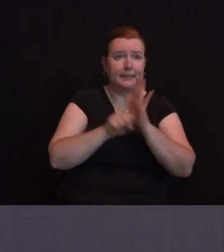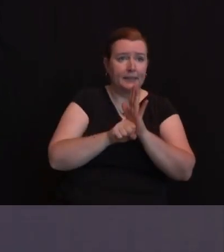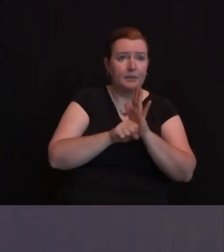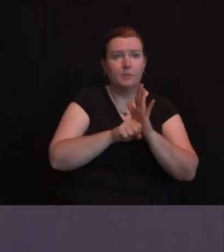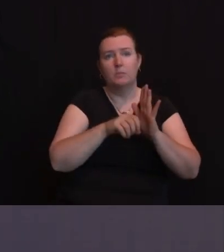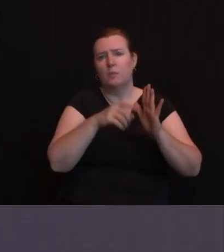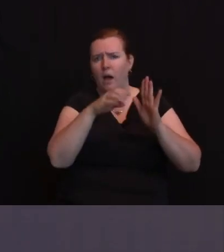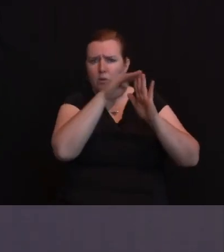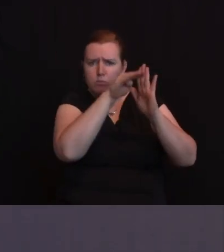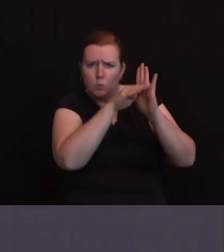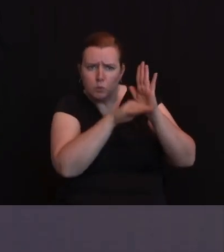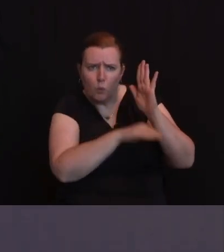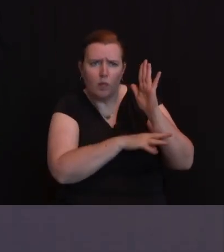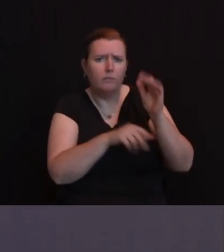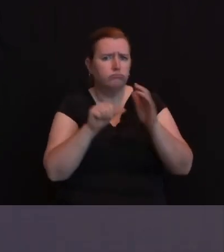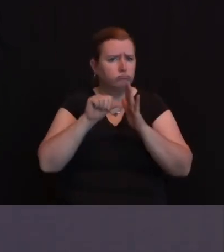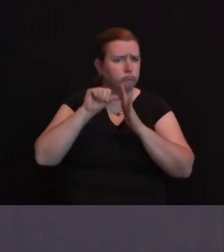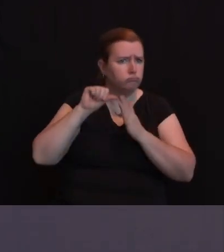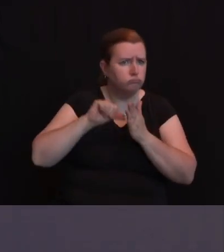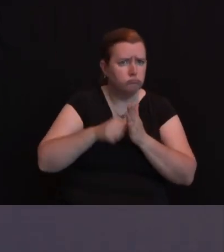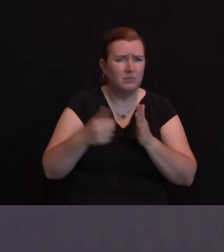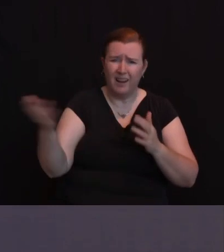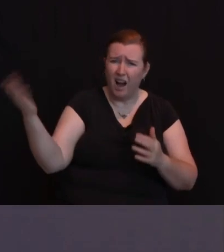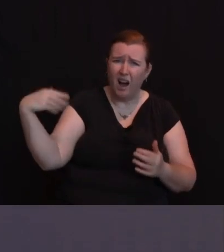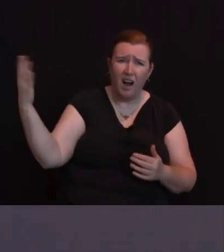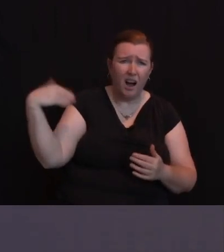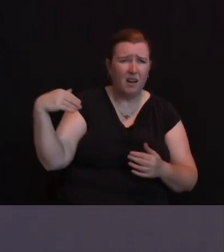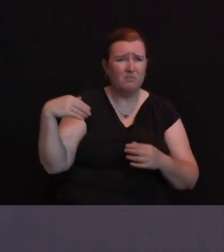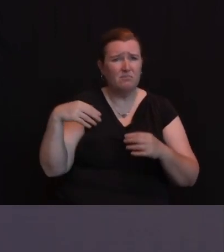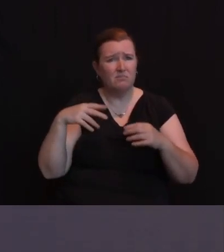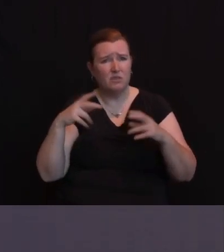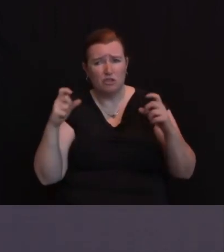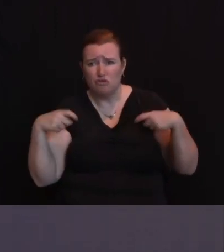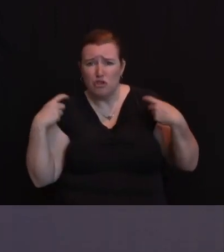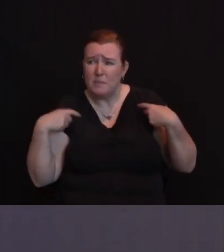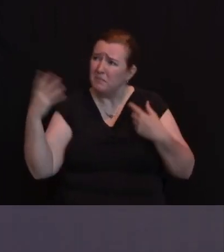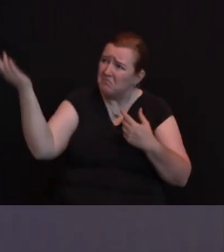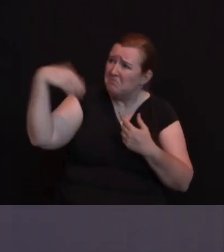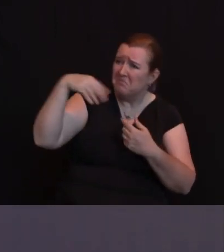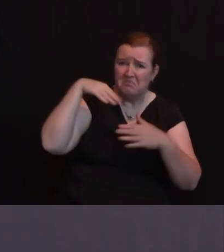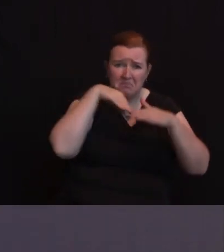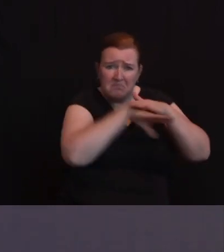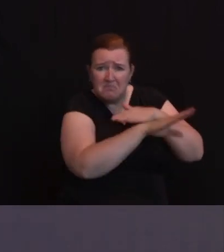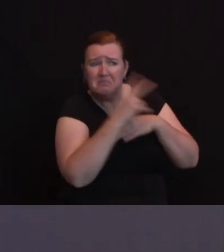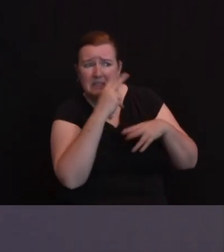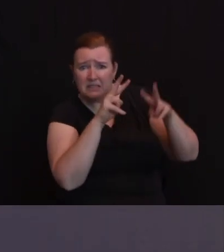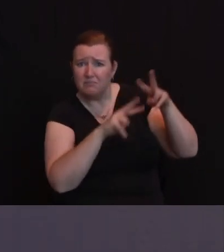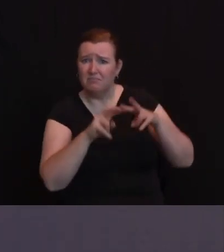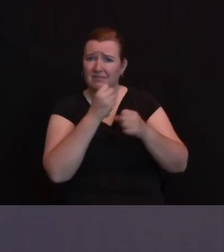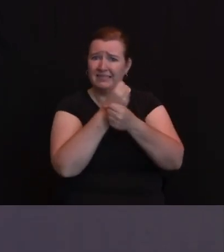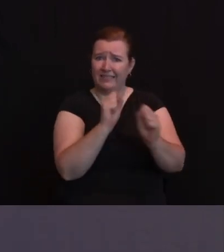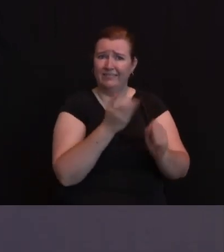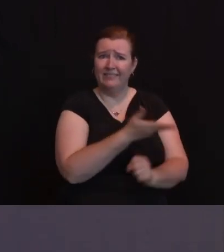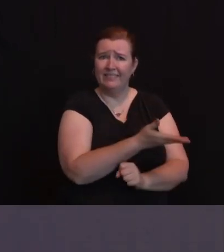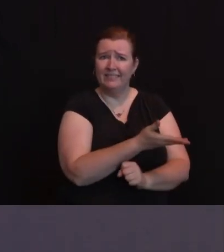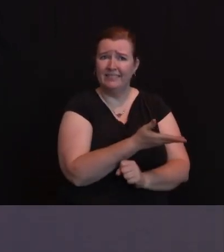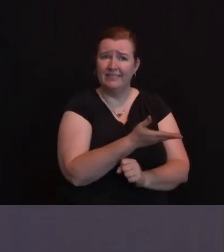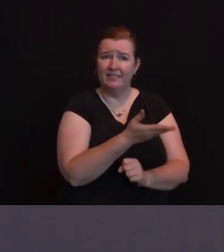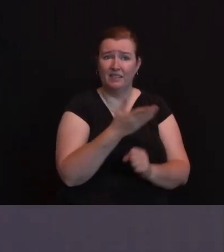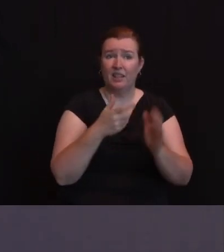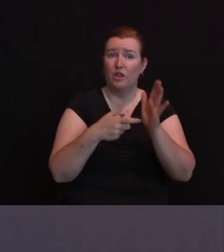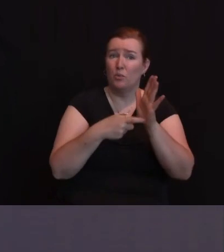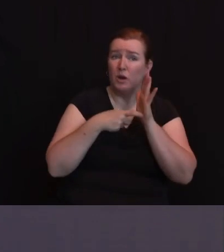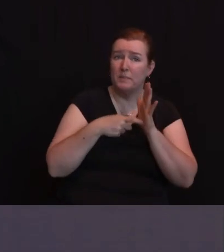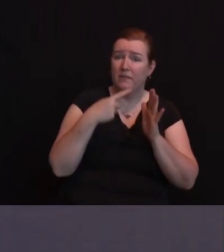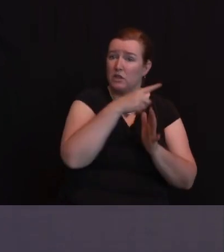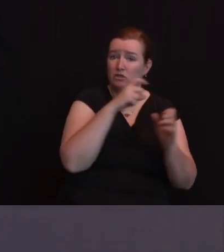you. Some have even invited you to come look at their gyms and their protocol. What would it take for those gym owners to have the